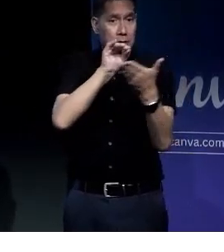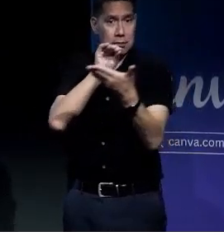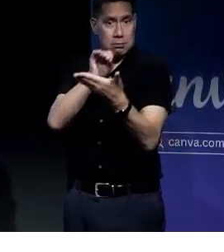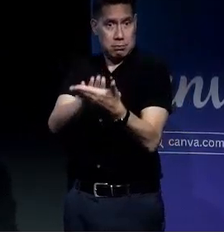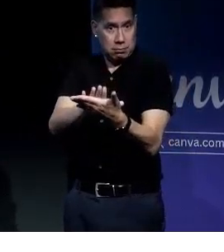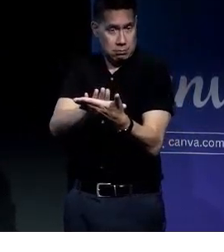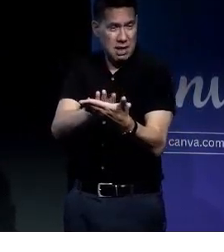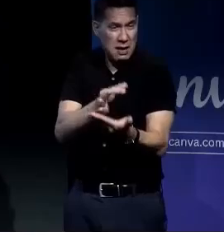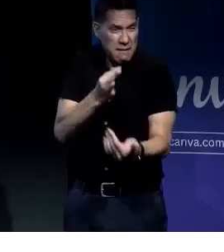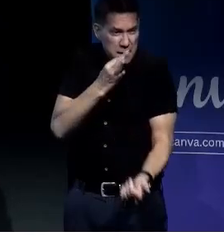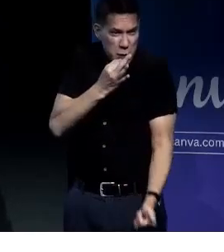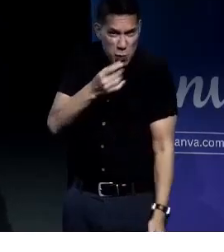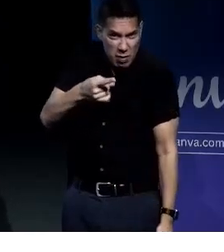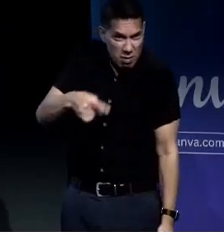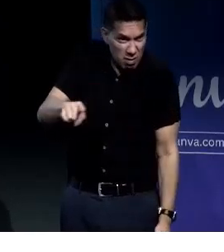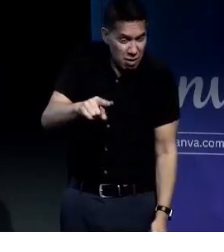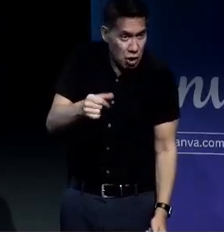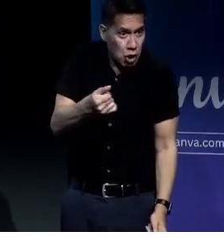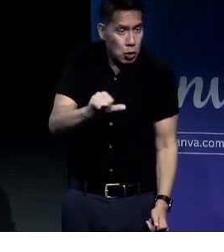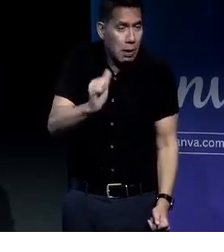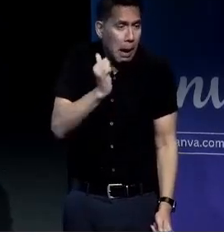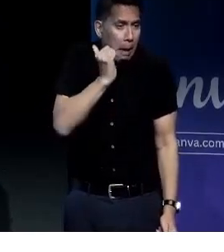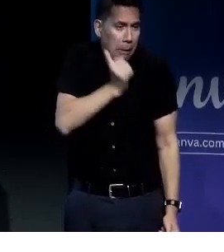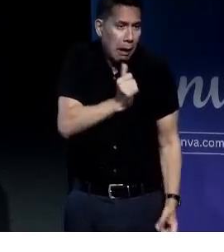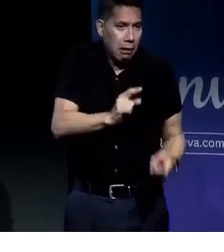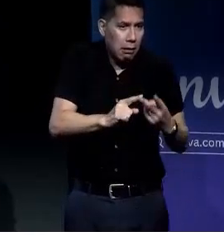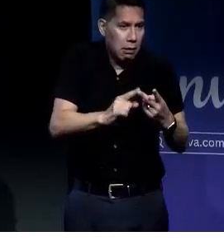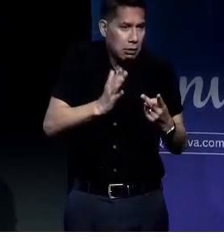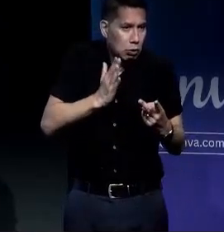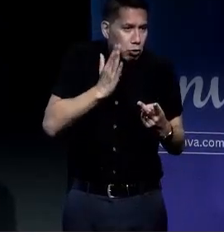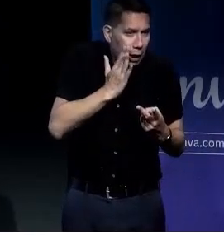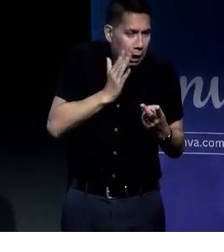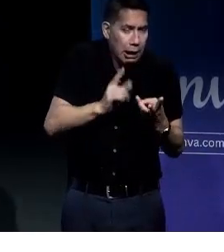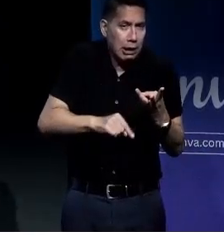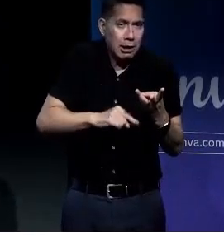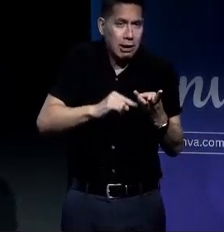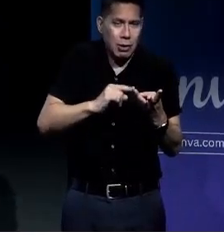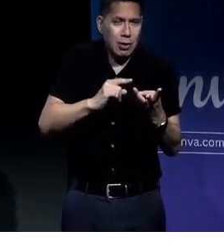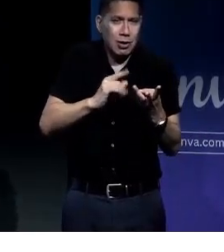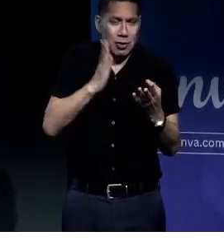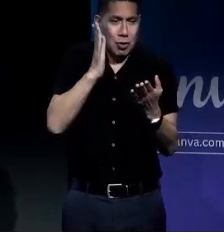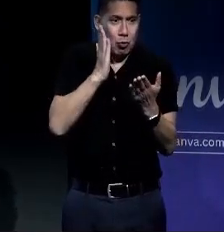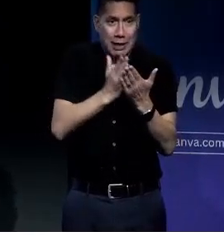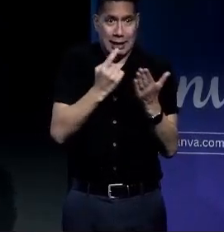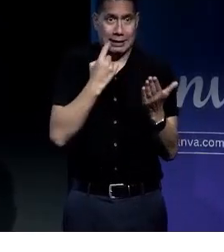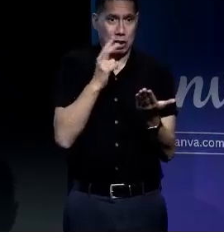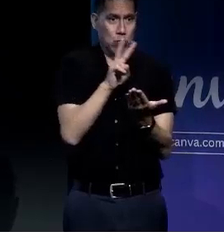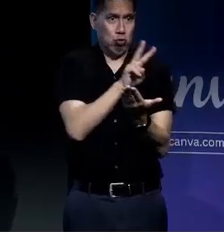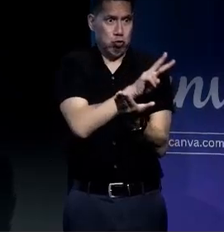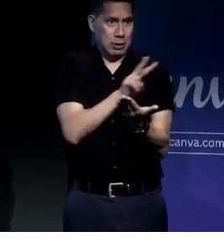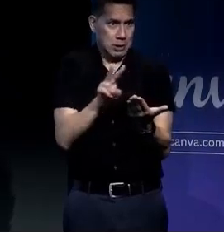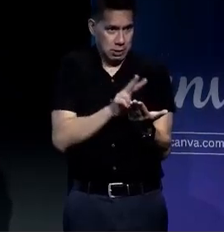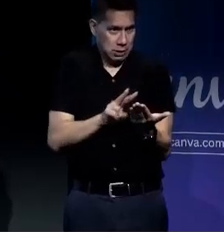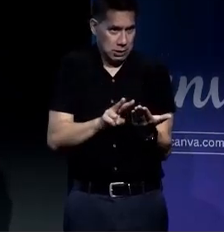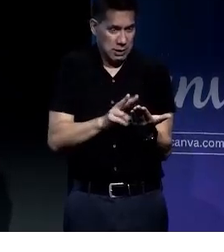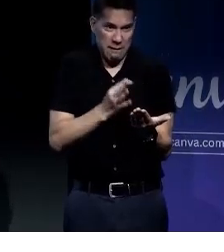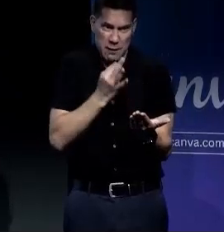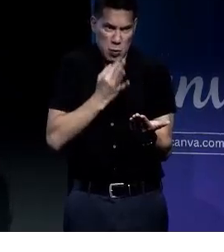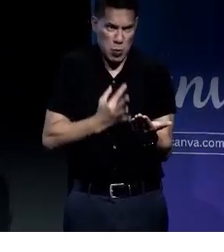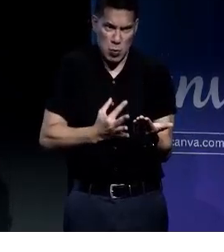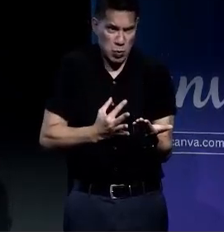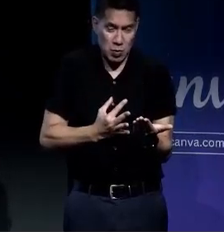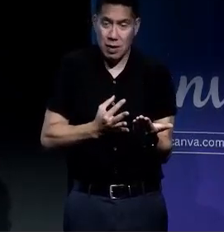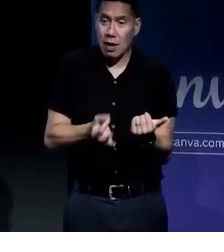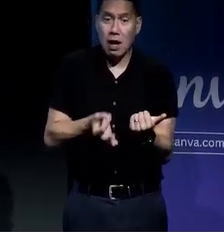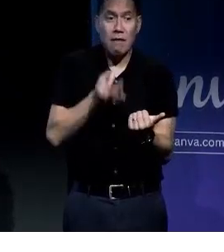them use blacks and greys that actually are readable, and so many of them